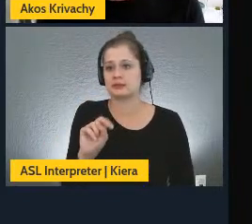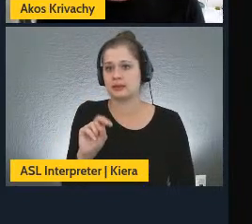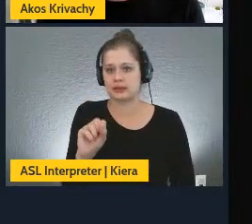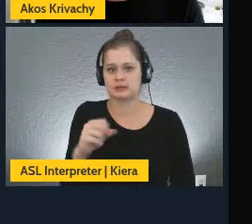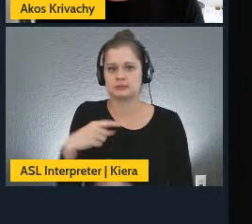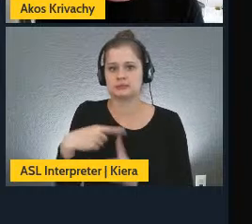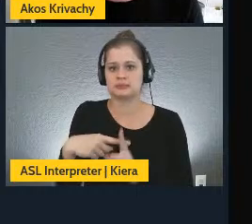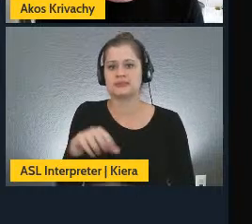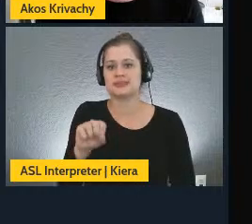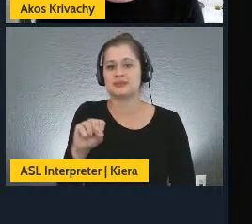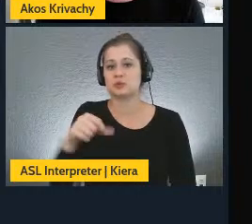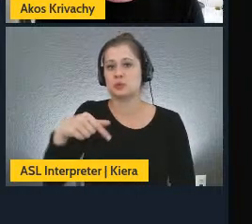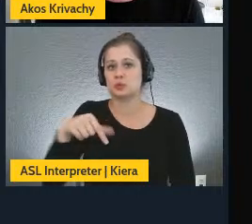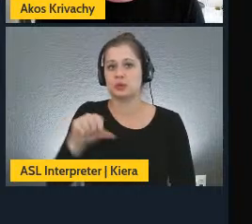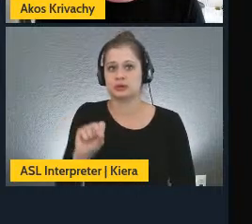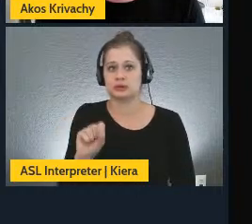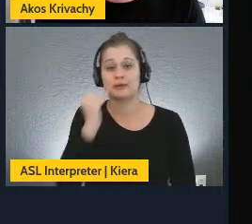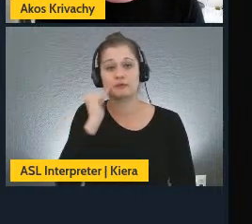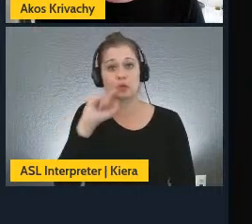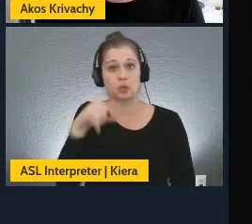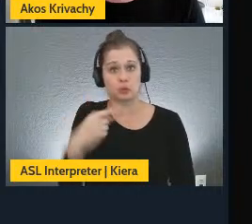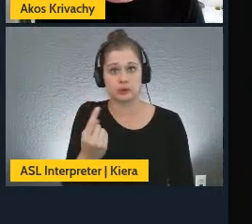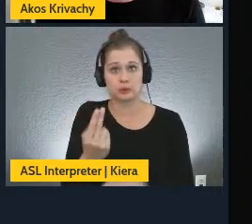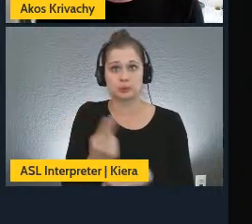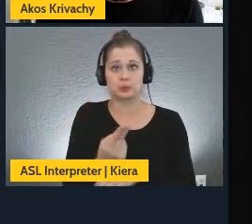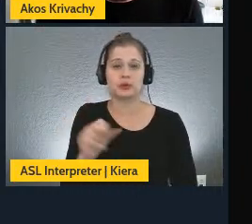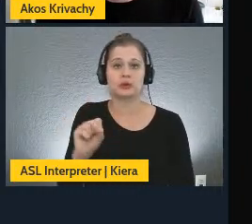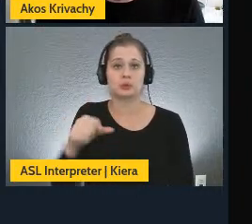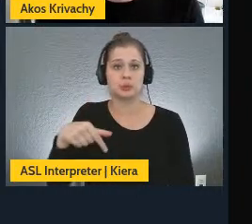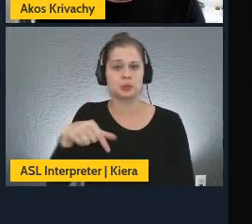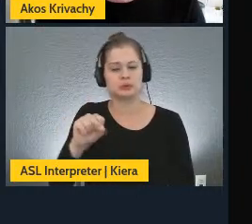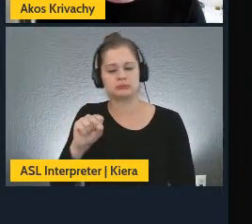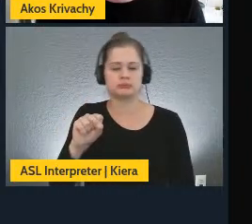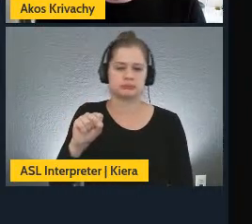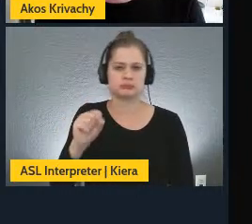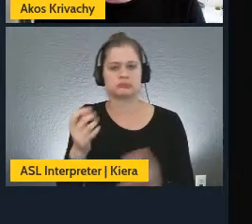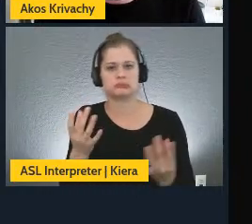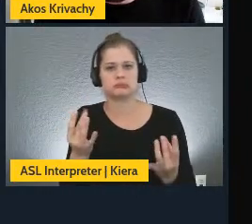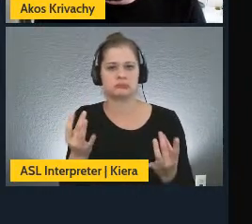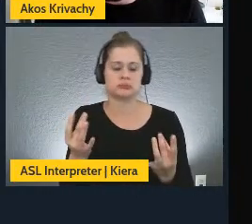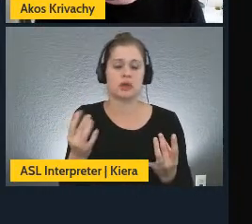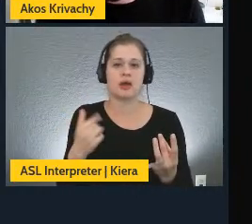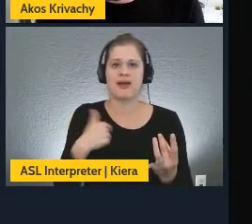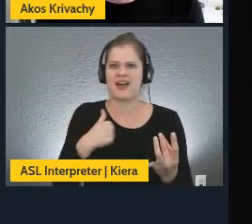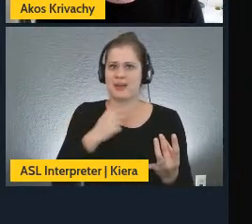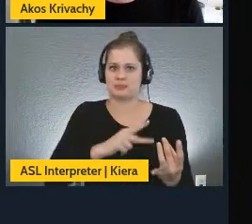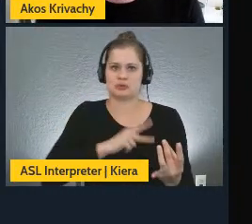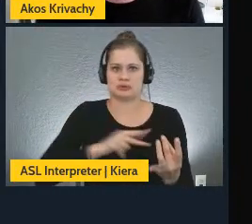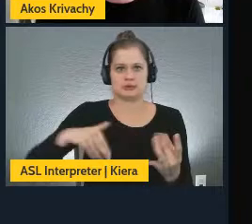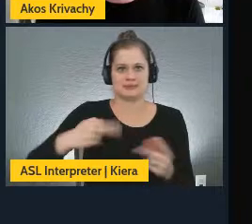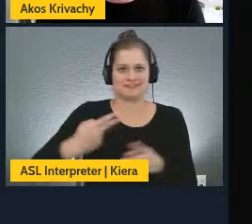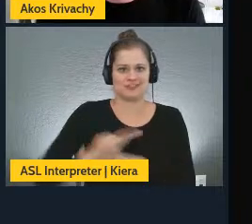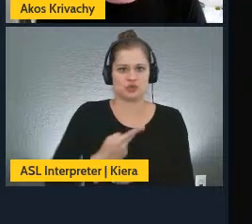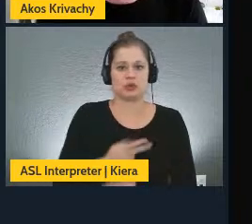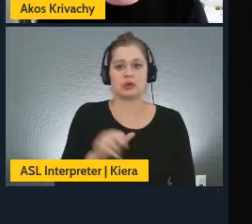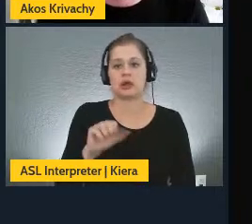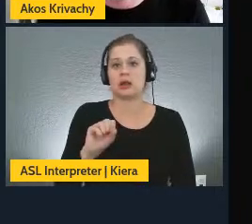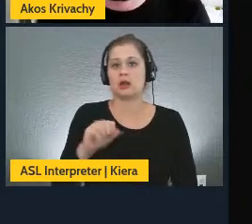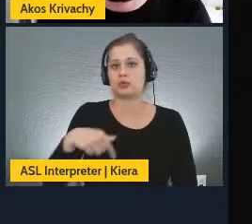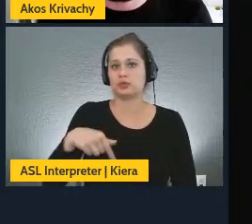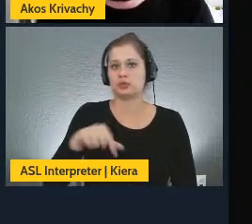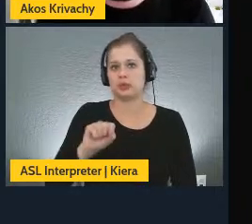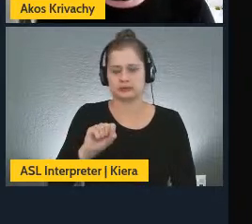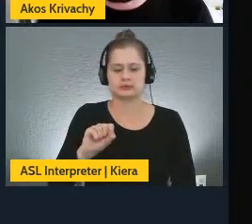only using SQS, it's a bit tricky. I personally haven't figured it out because SQS, your